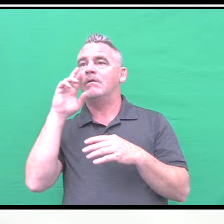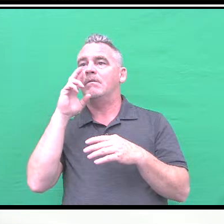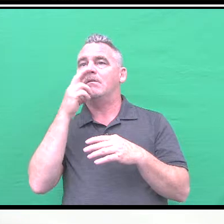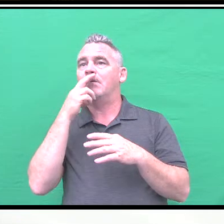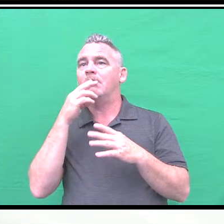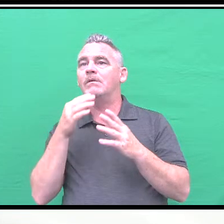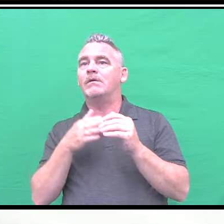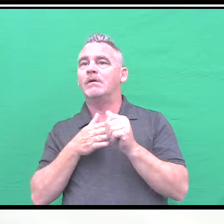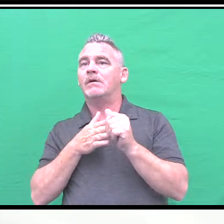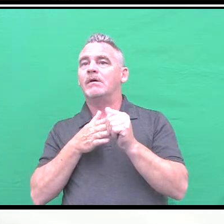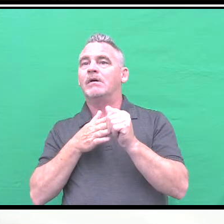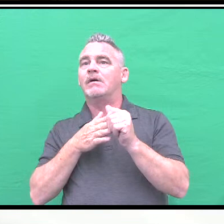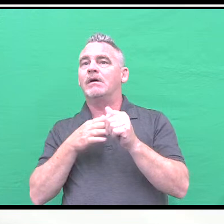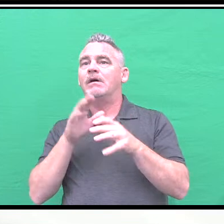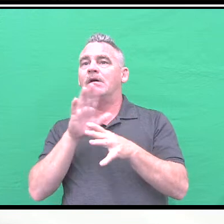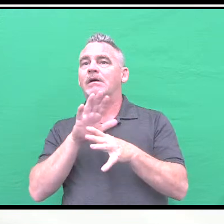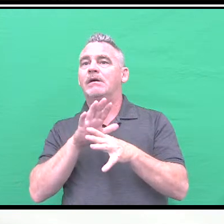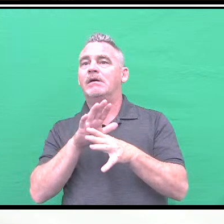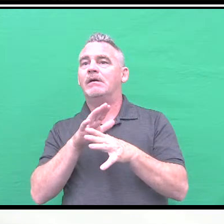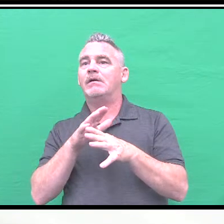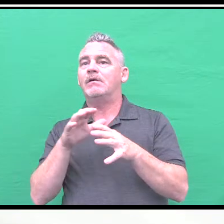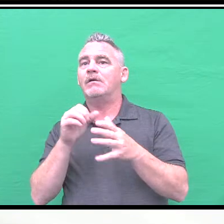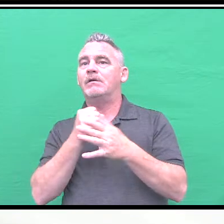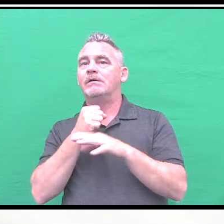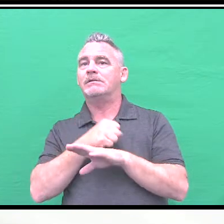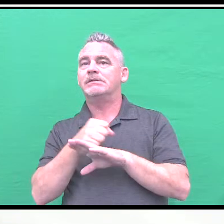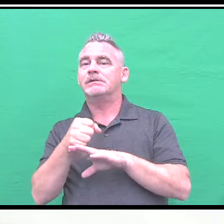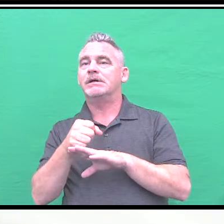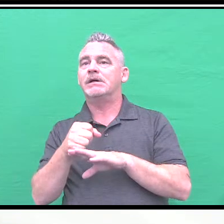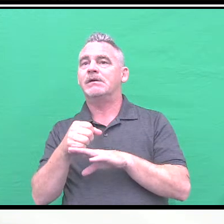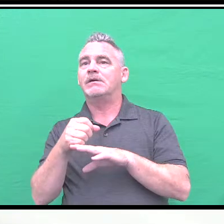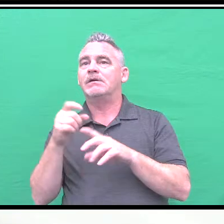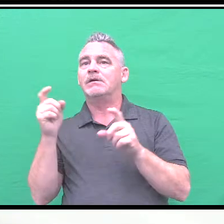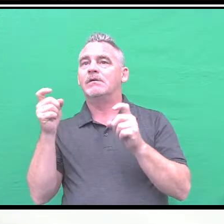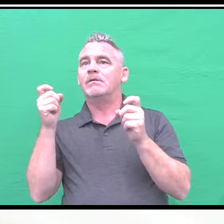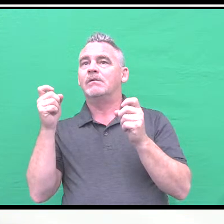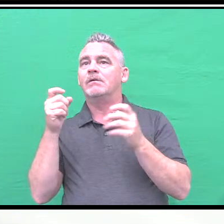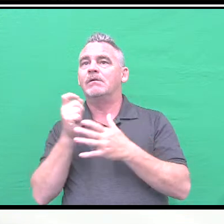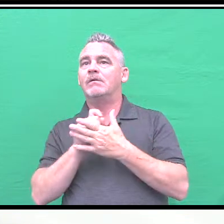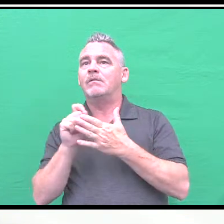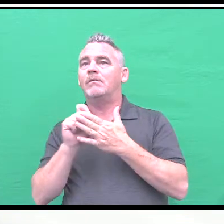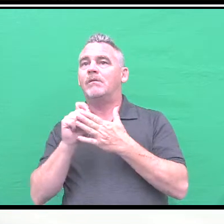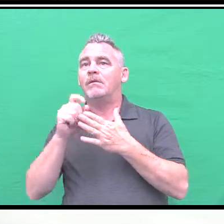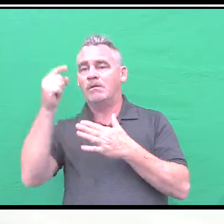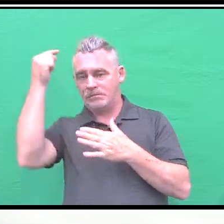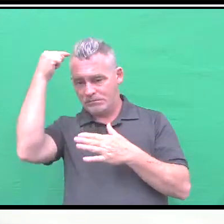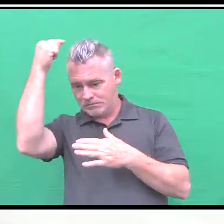senior stage, and they asked their date there. And then the winner wrote it on their head, so that was fun.